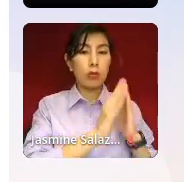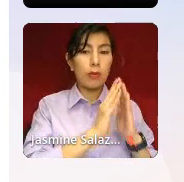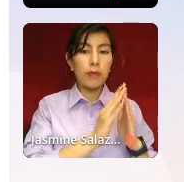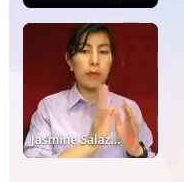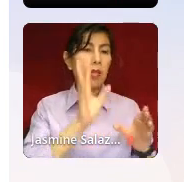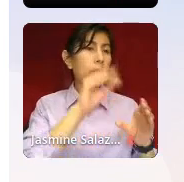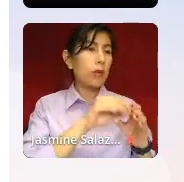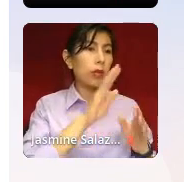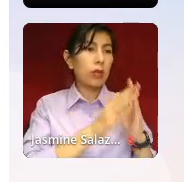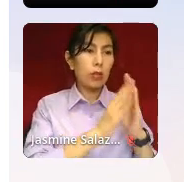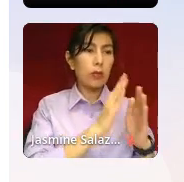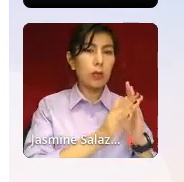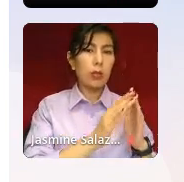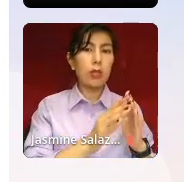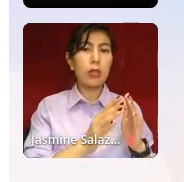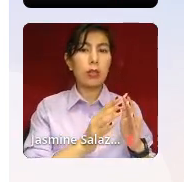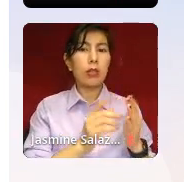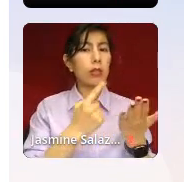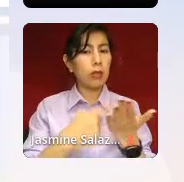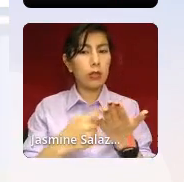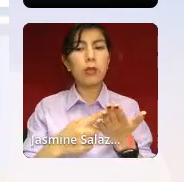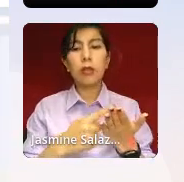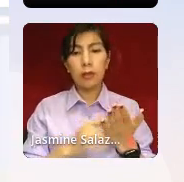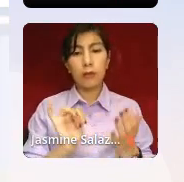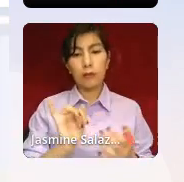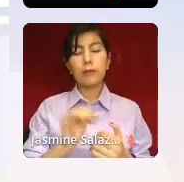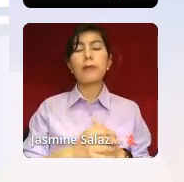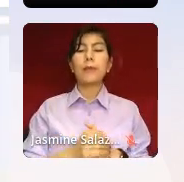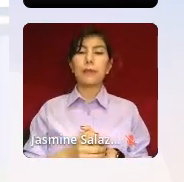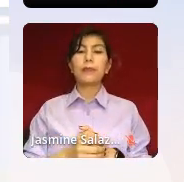those community discussions.